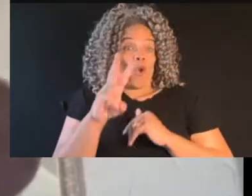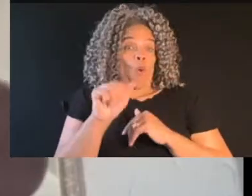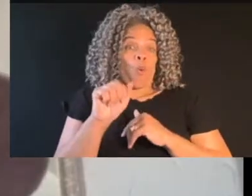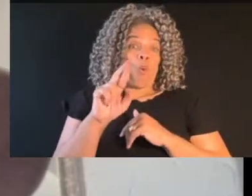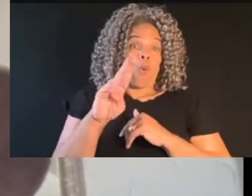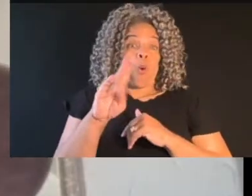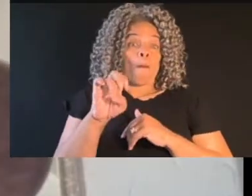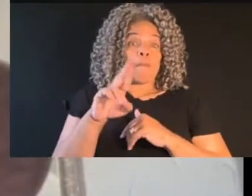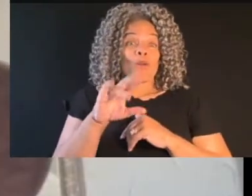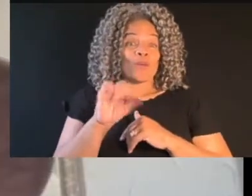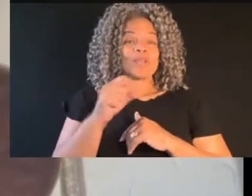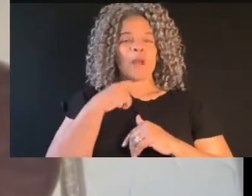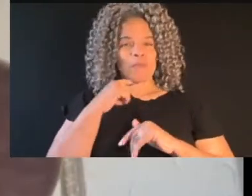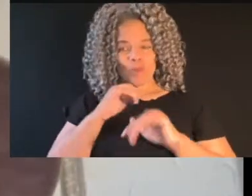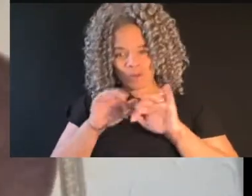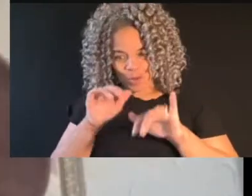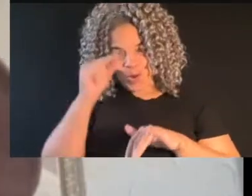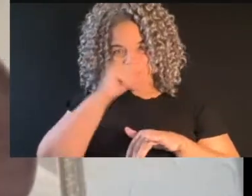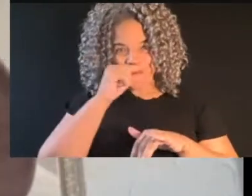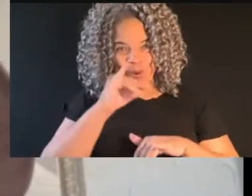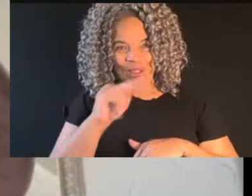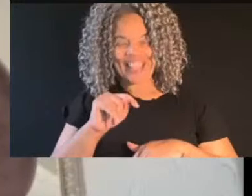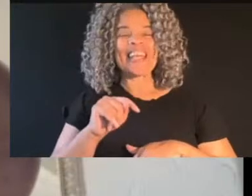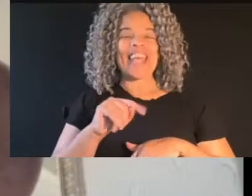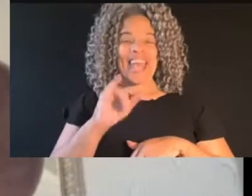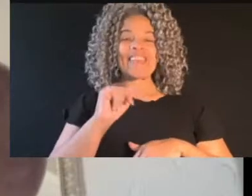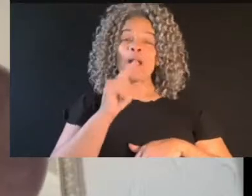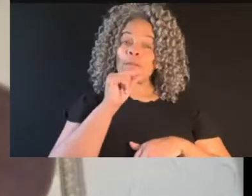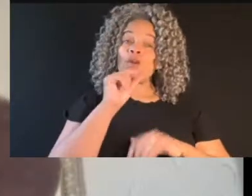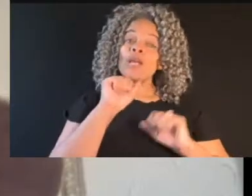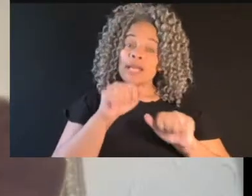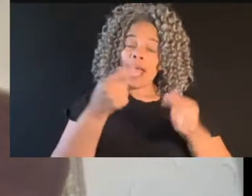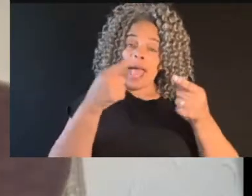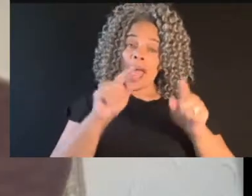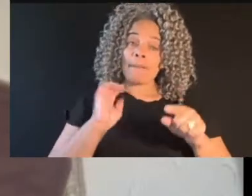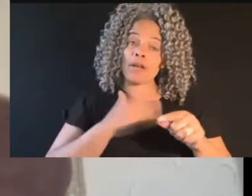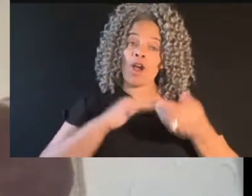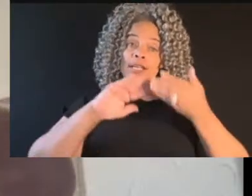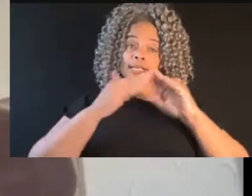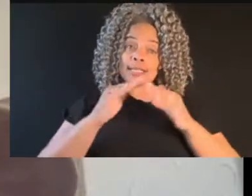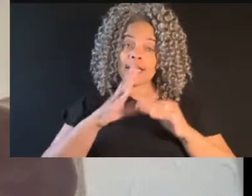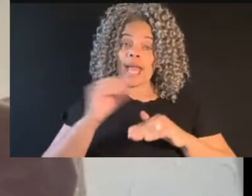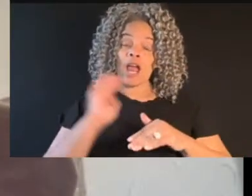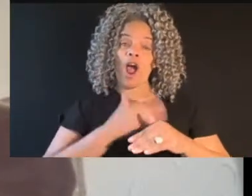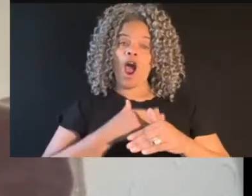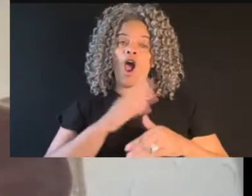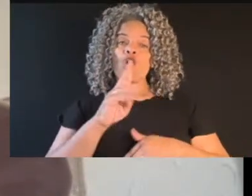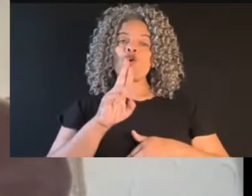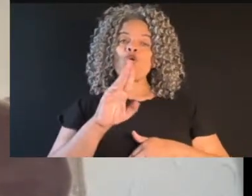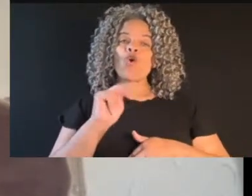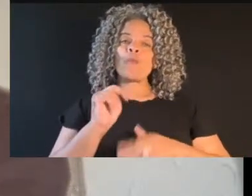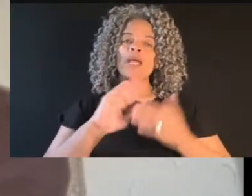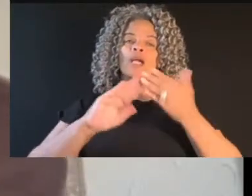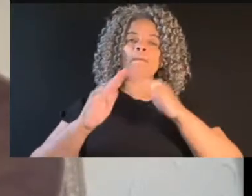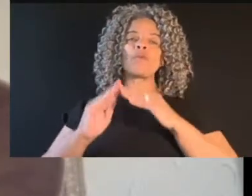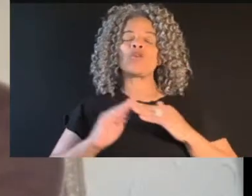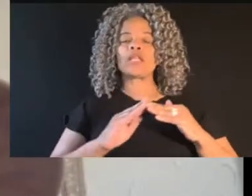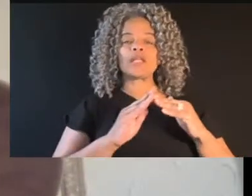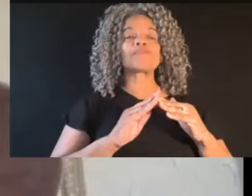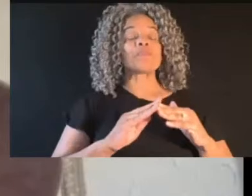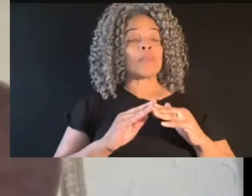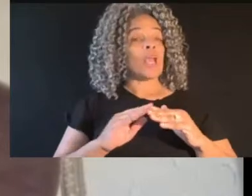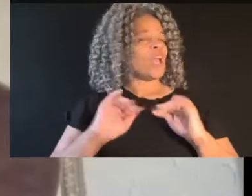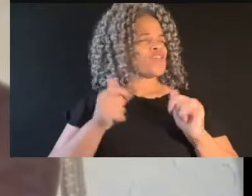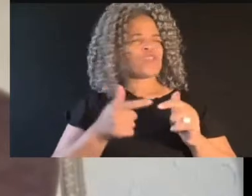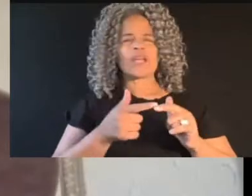Google it now. And that birding can indeed happen in our cities and our urban communities. Again, just tackling